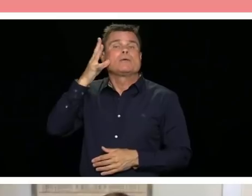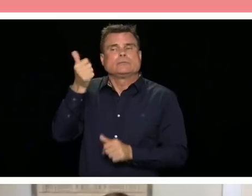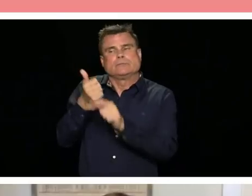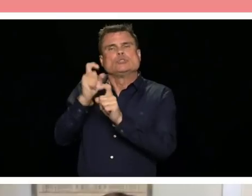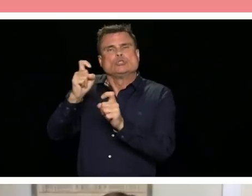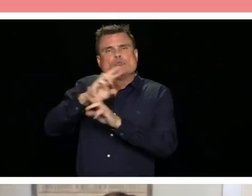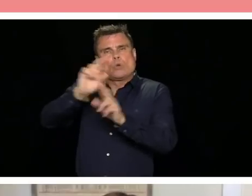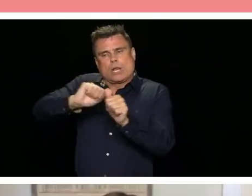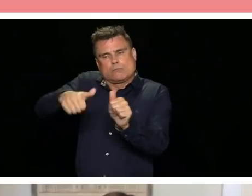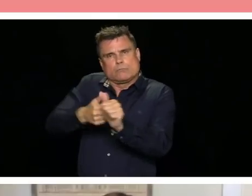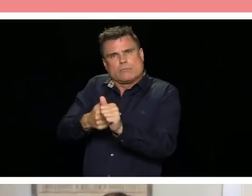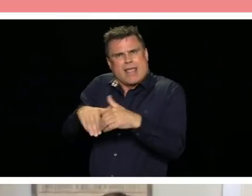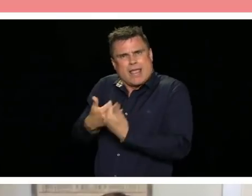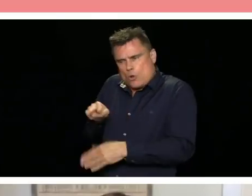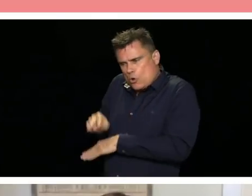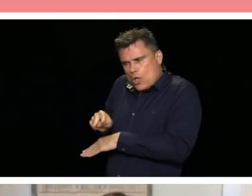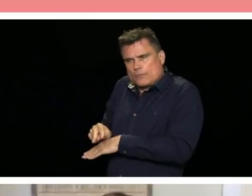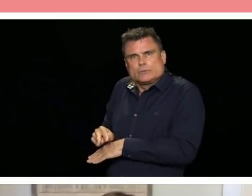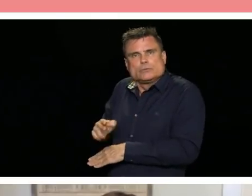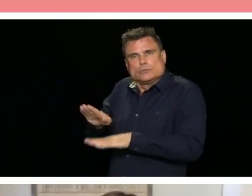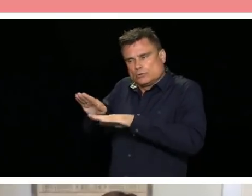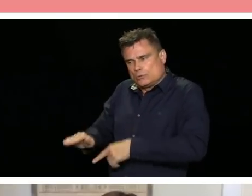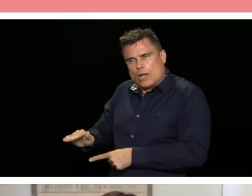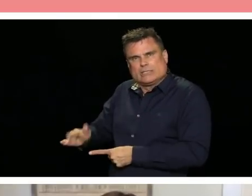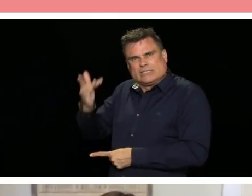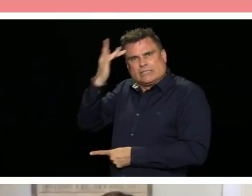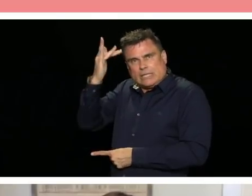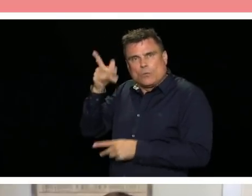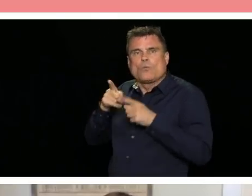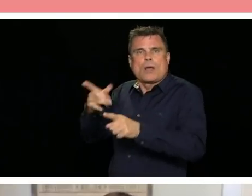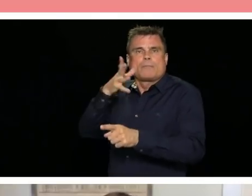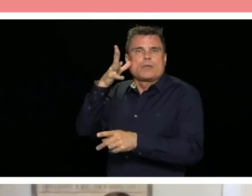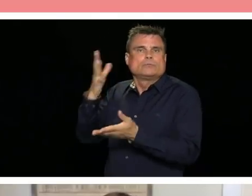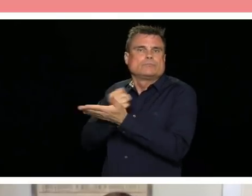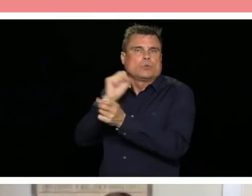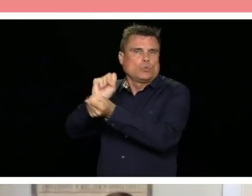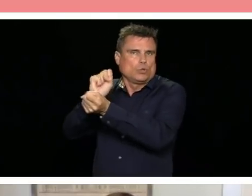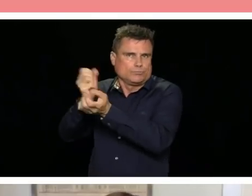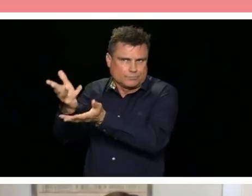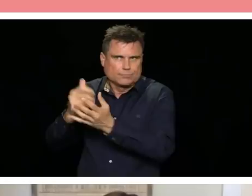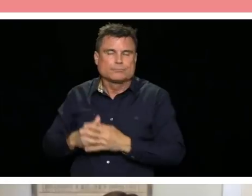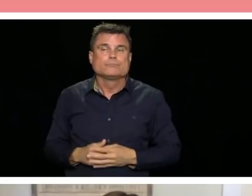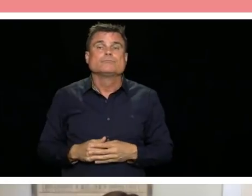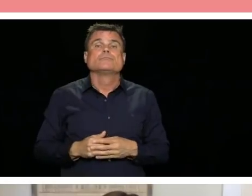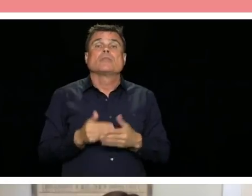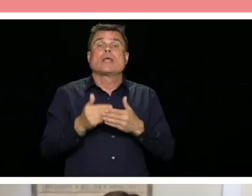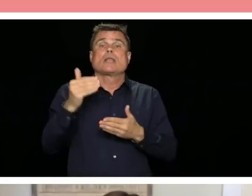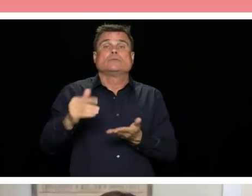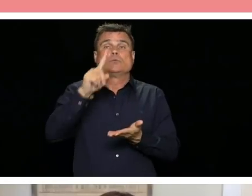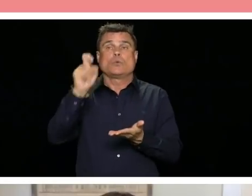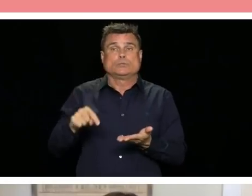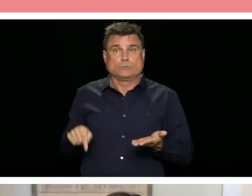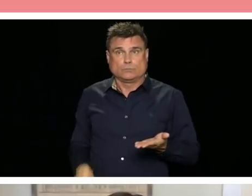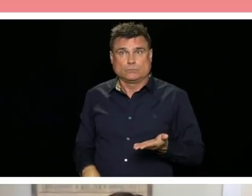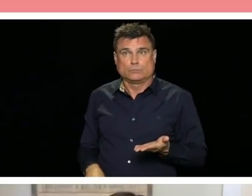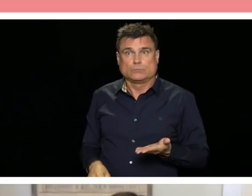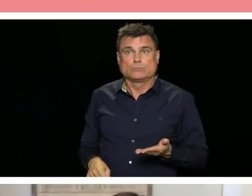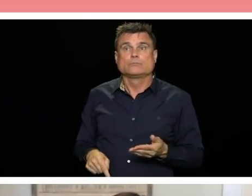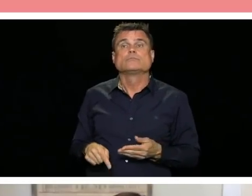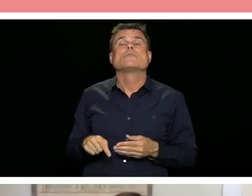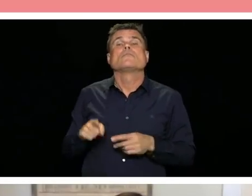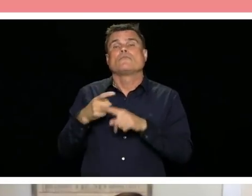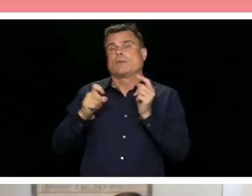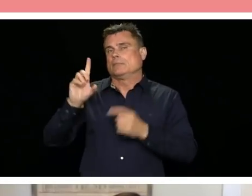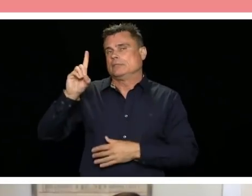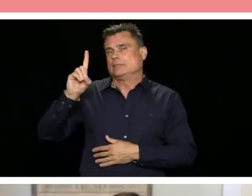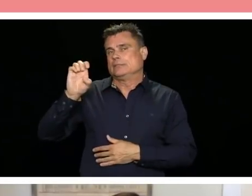from Sarah in Delta, next door neighbor here. Are COVID symptoms the same in children and adults? And how would I know